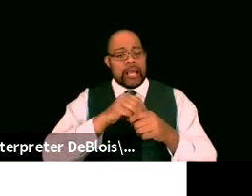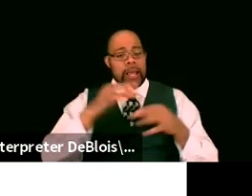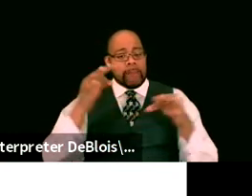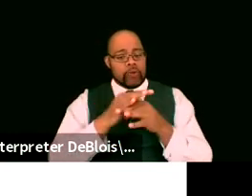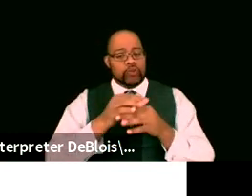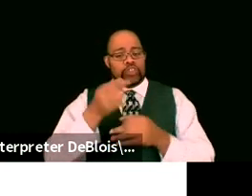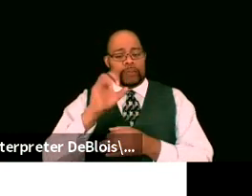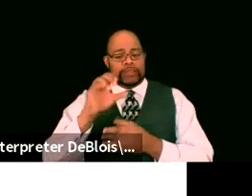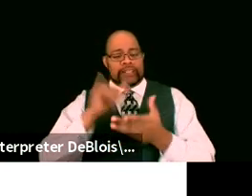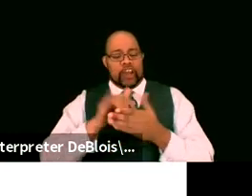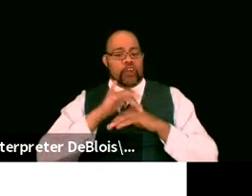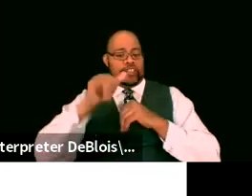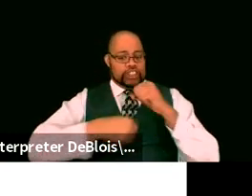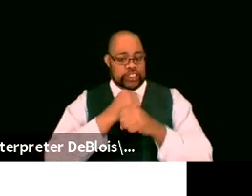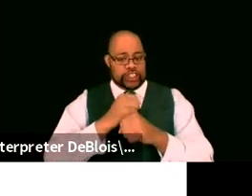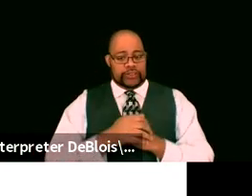as of earlier this year.